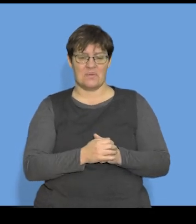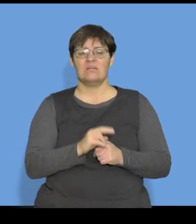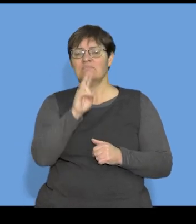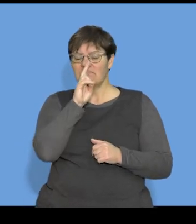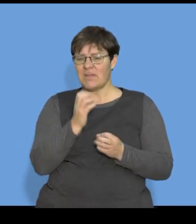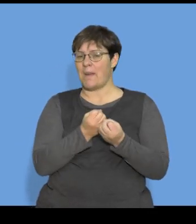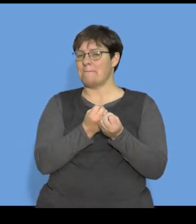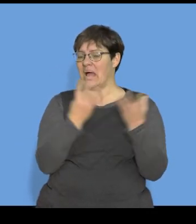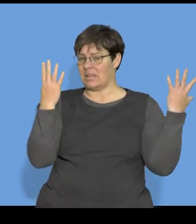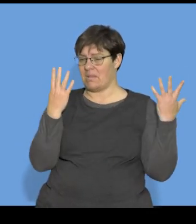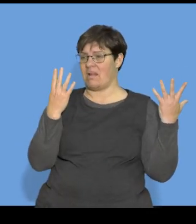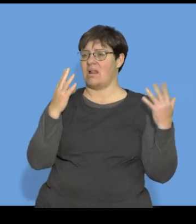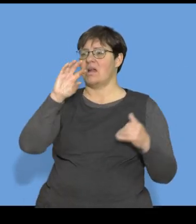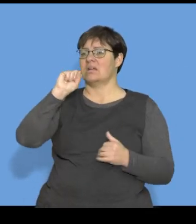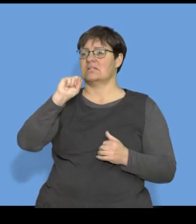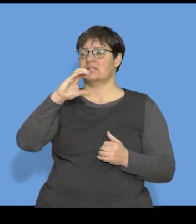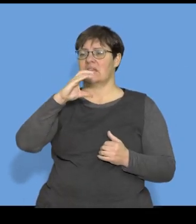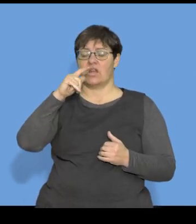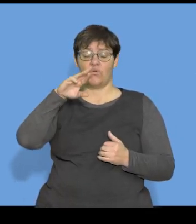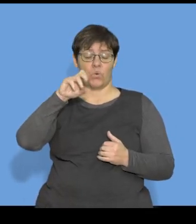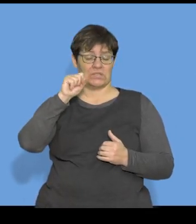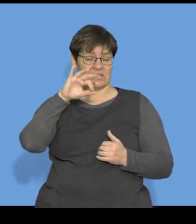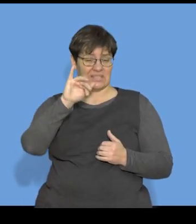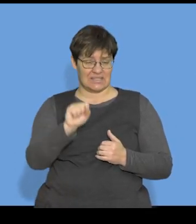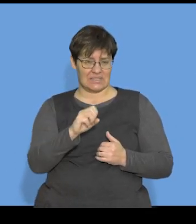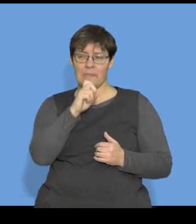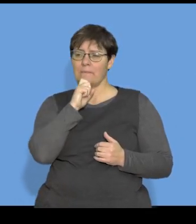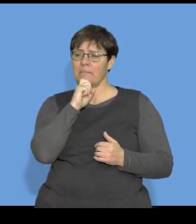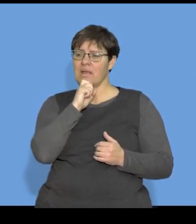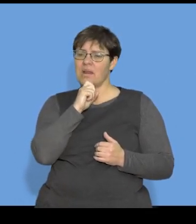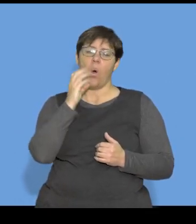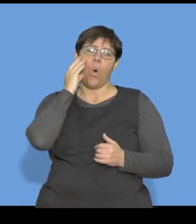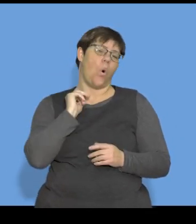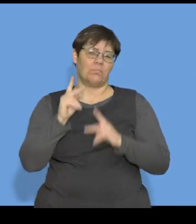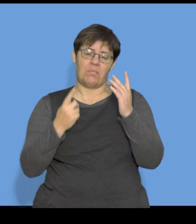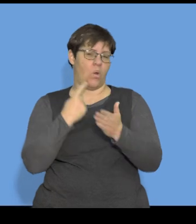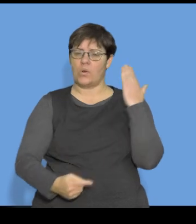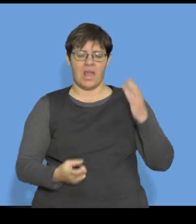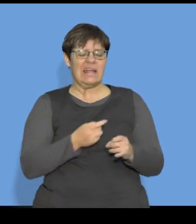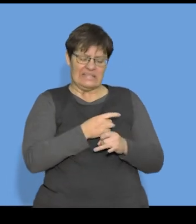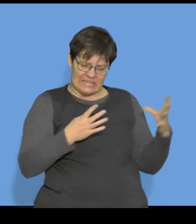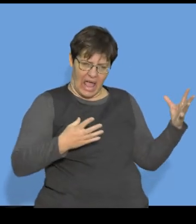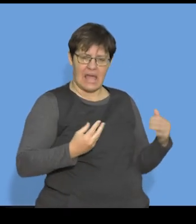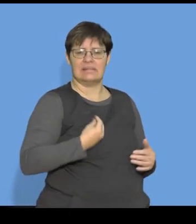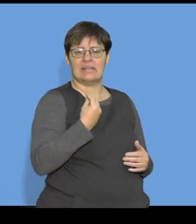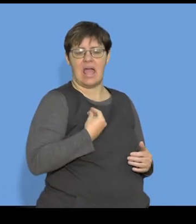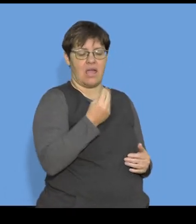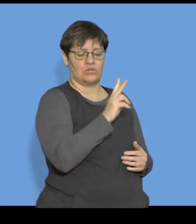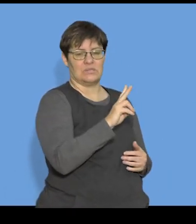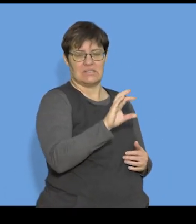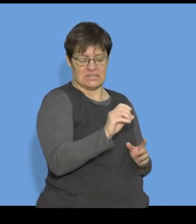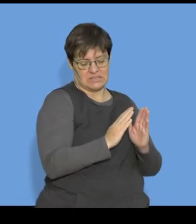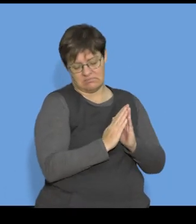at the multiple sclerosis, it's not only for aged people. It starts from the age